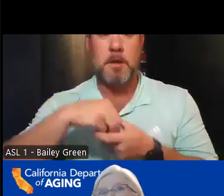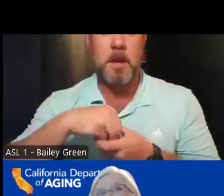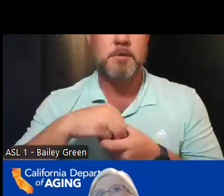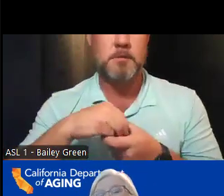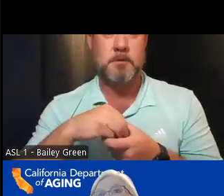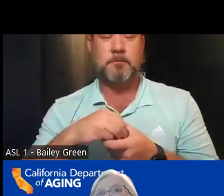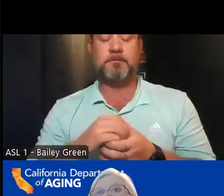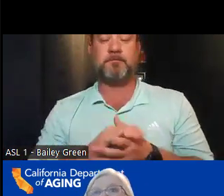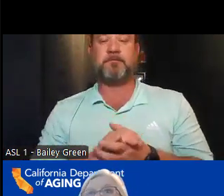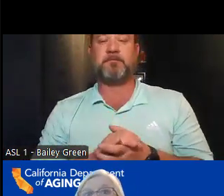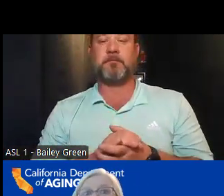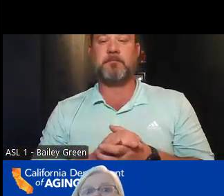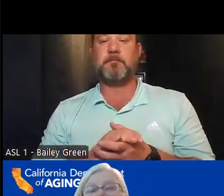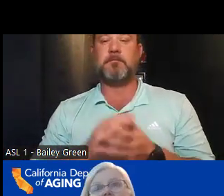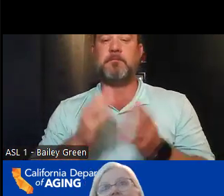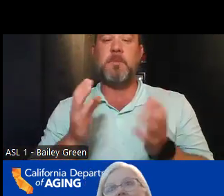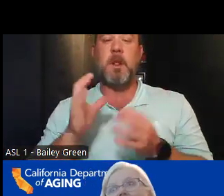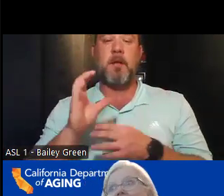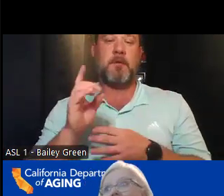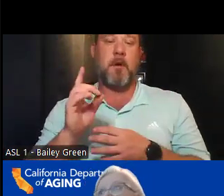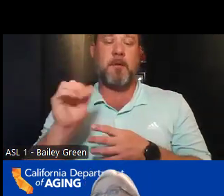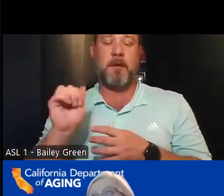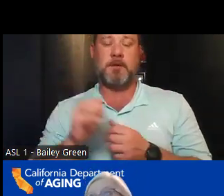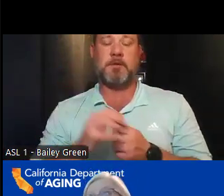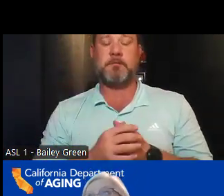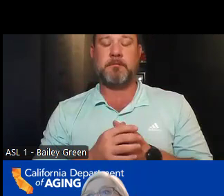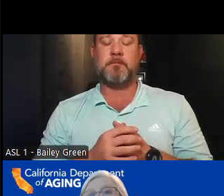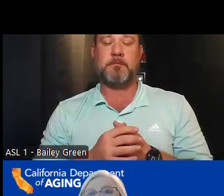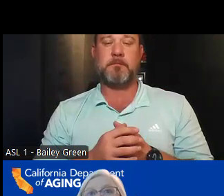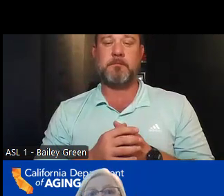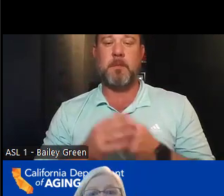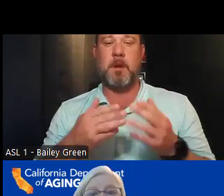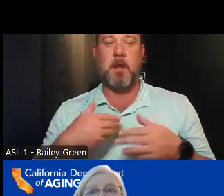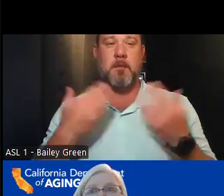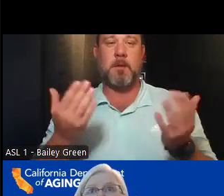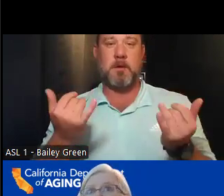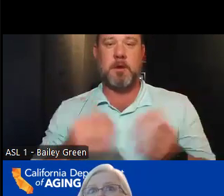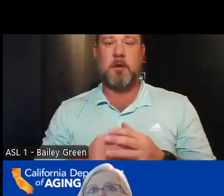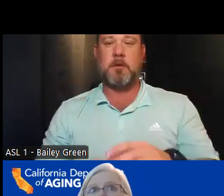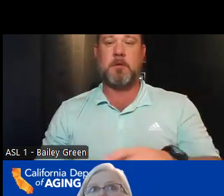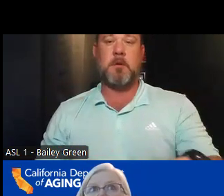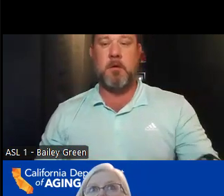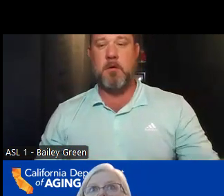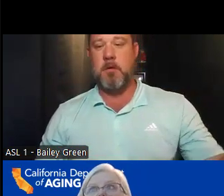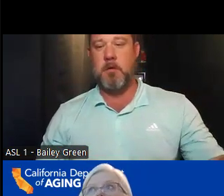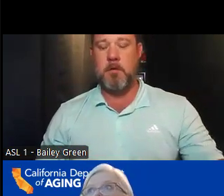Manager here at the California Department of Aging, or CDA, and I'm happy to be with you today. Next slide.